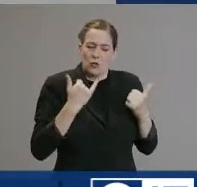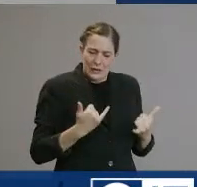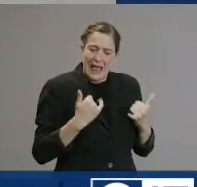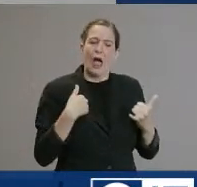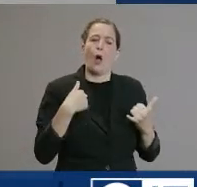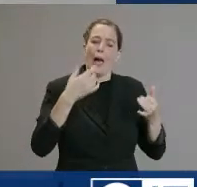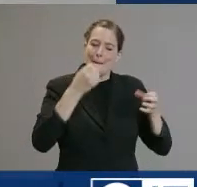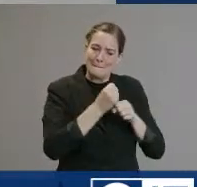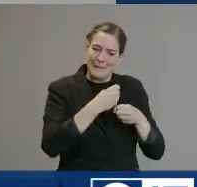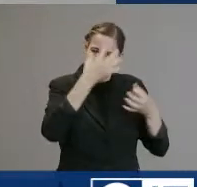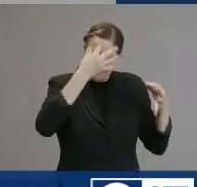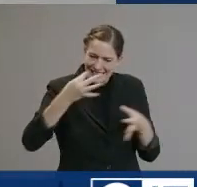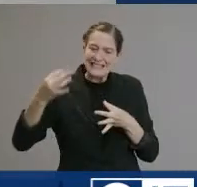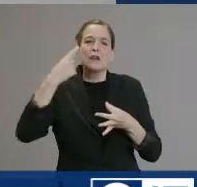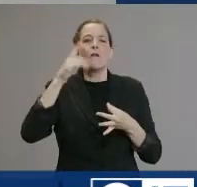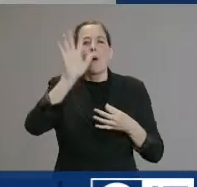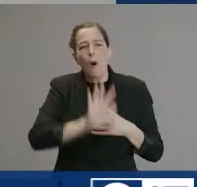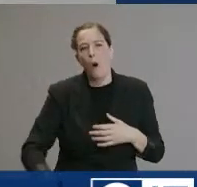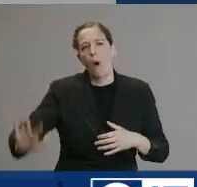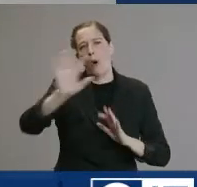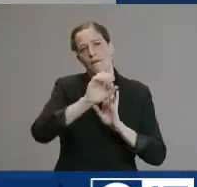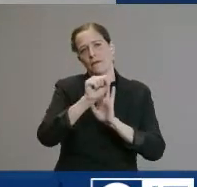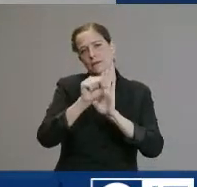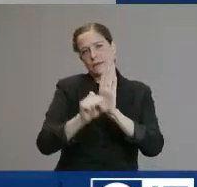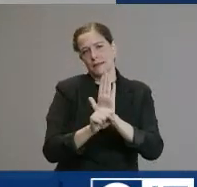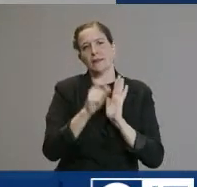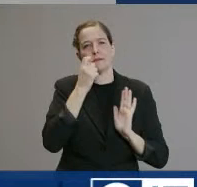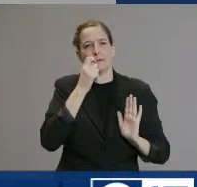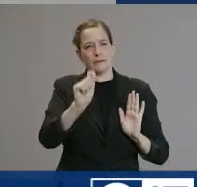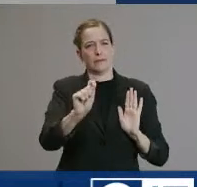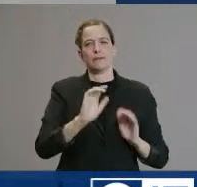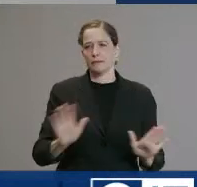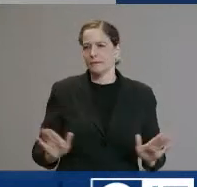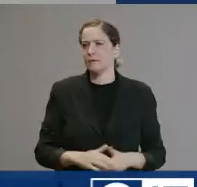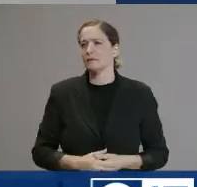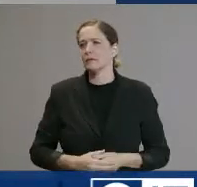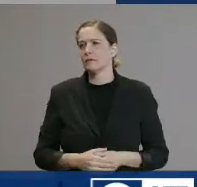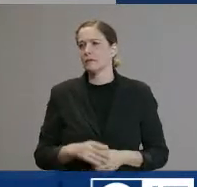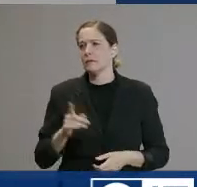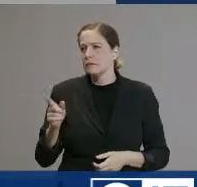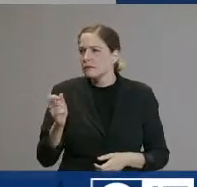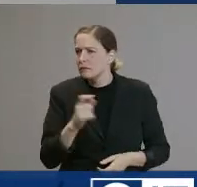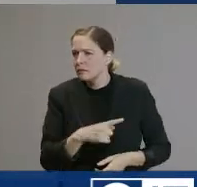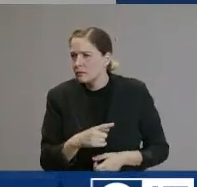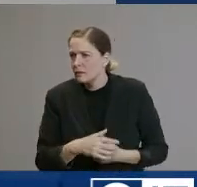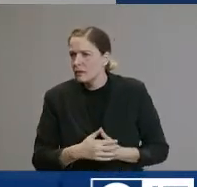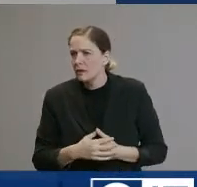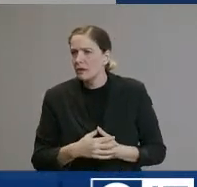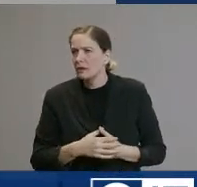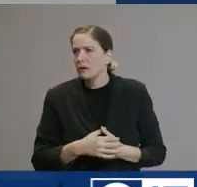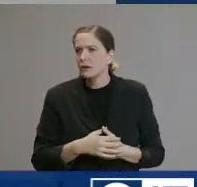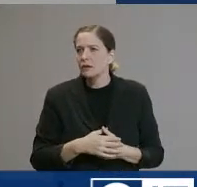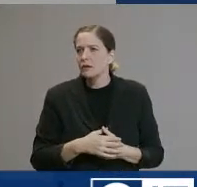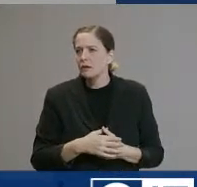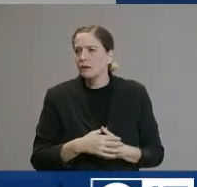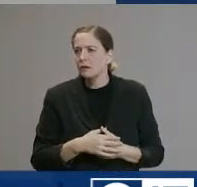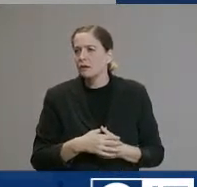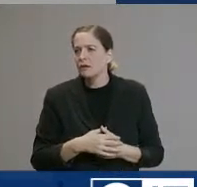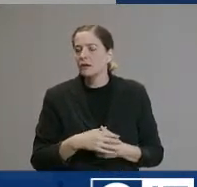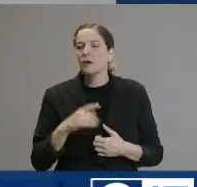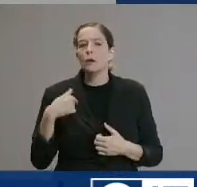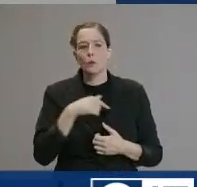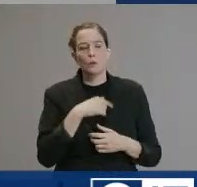Governor, certainly the increase in testing has played a significant role in the increase in confirmed cases we're seeing. But we've also seen